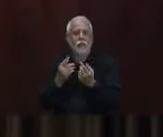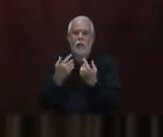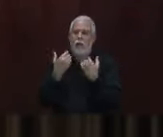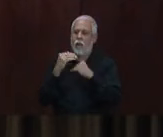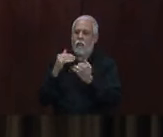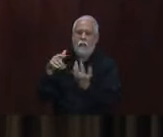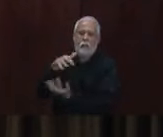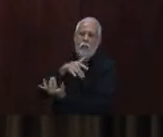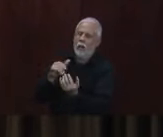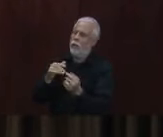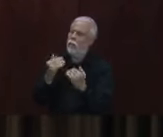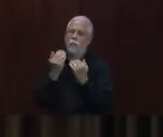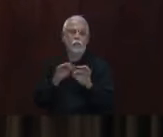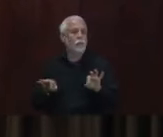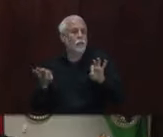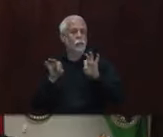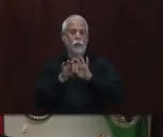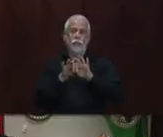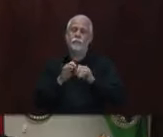interactions.